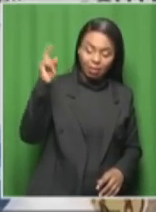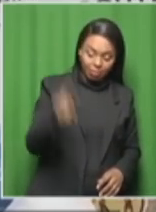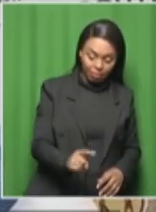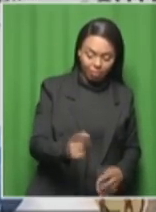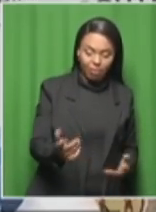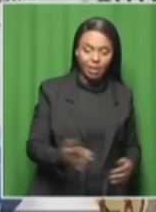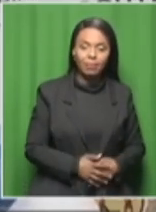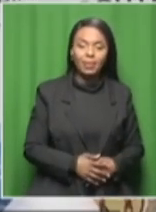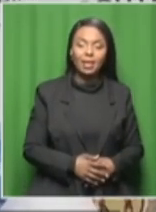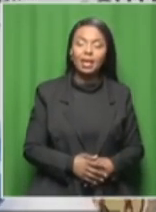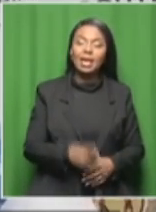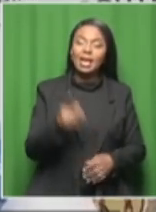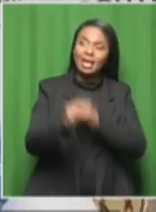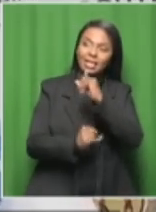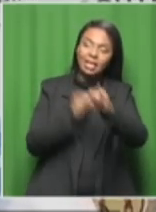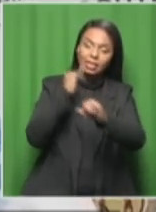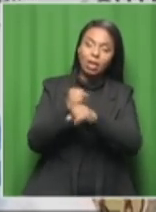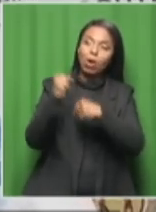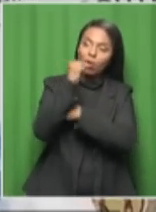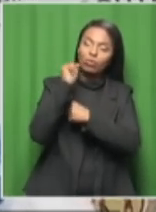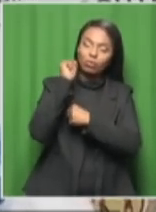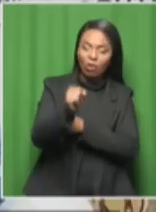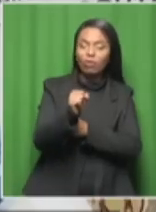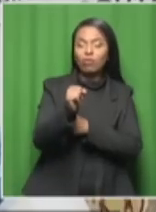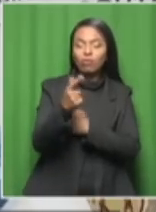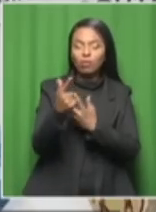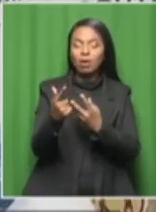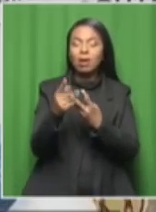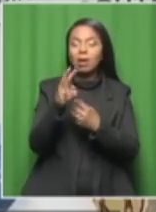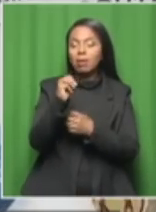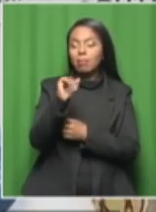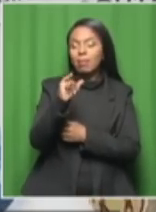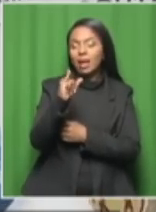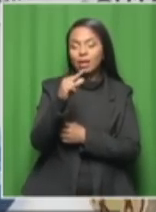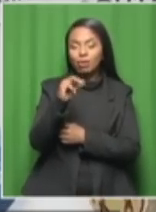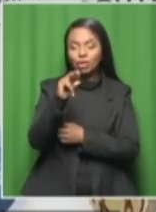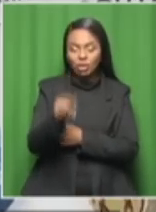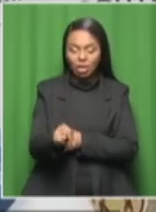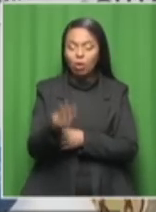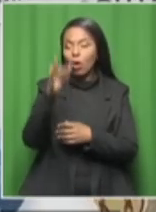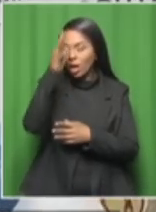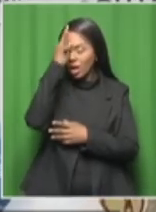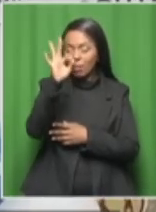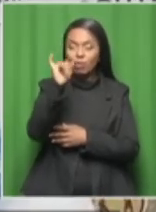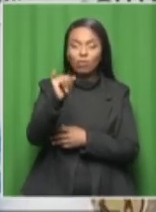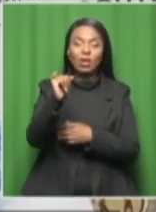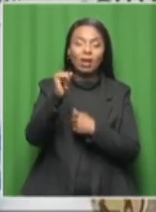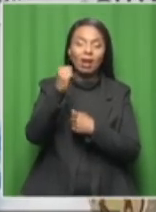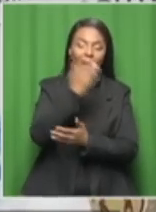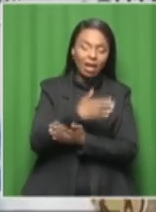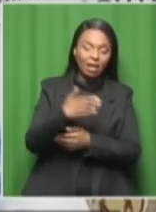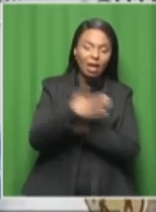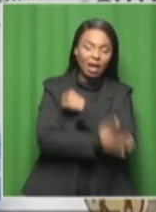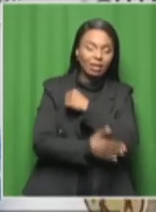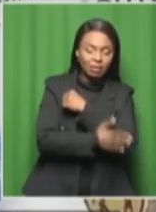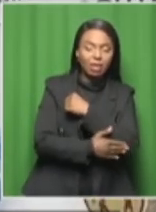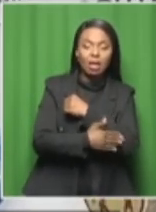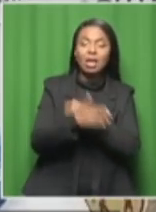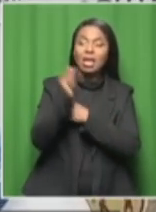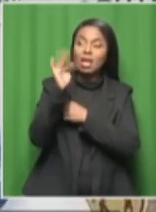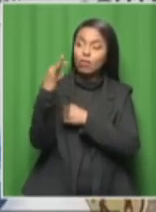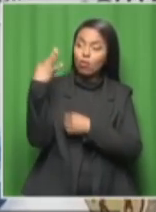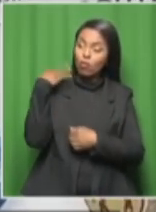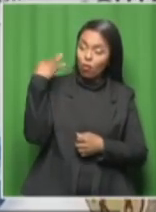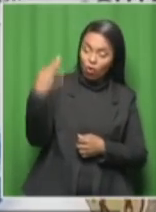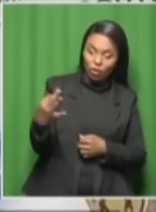Office on Migration, and our own government, or the government of the country where it's occurring. Whereby if you do that